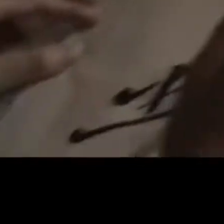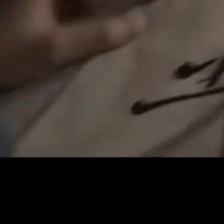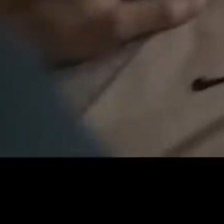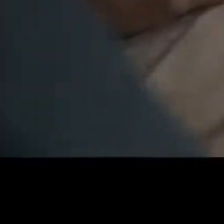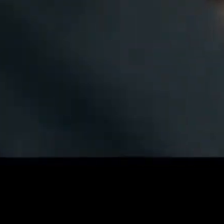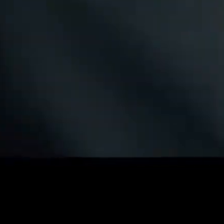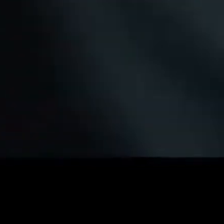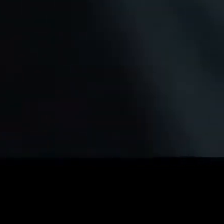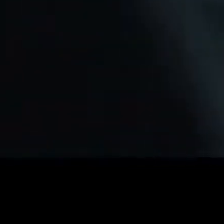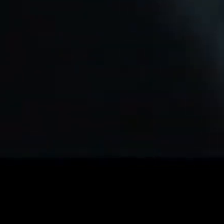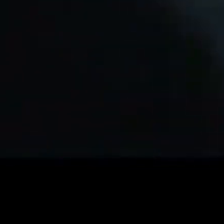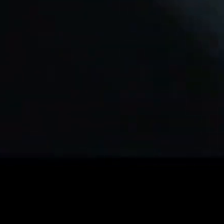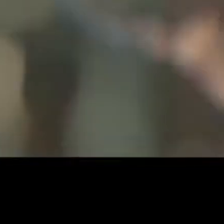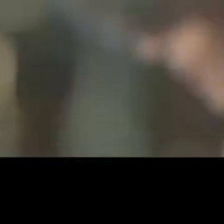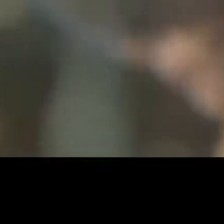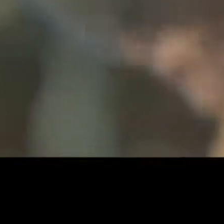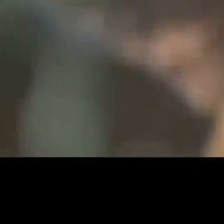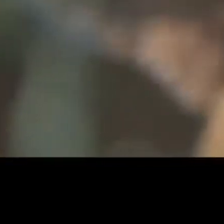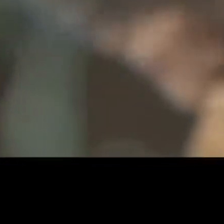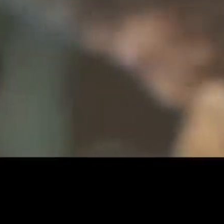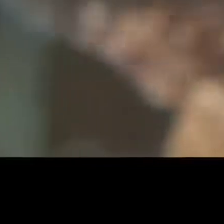And enrich our lives.